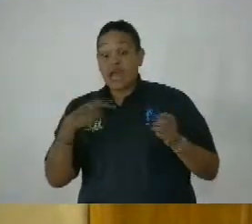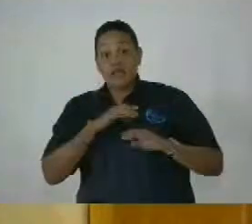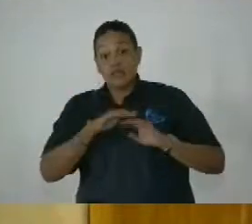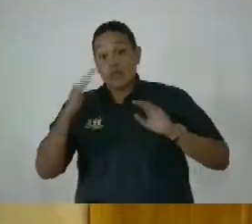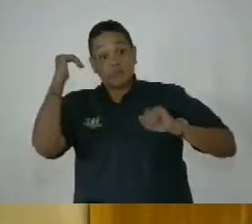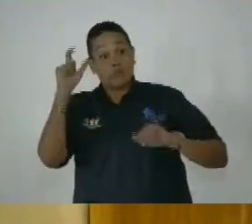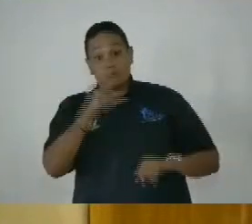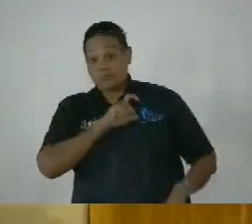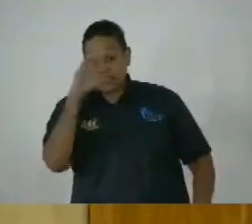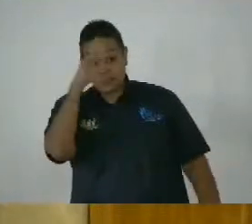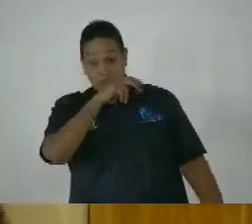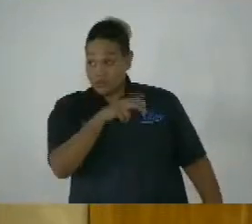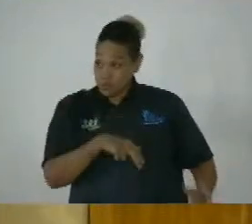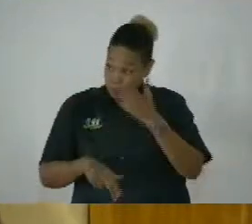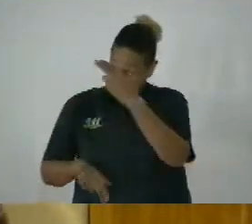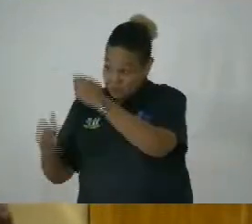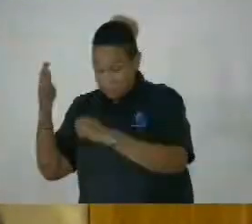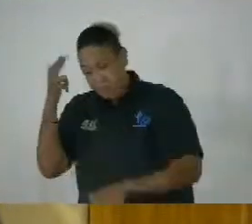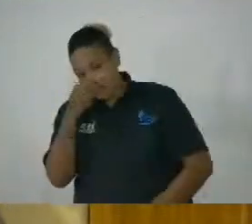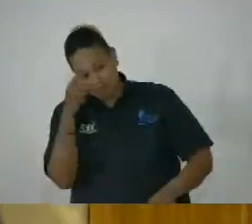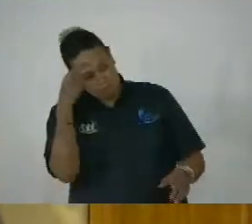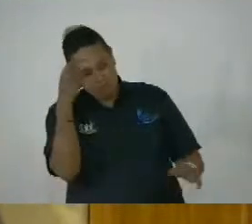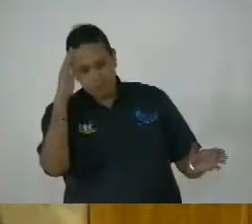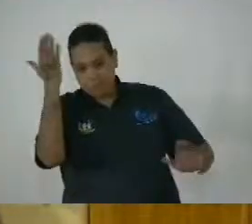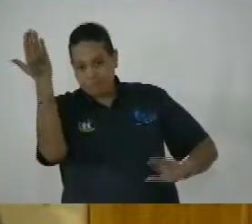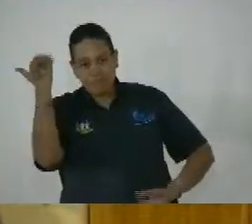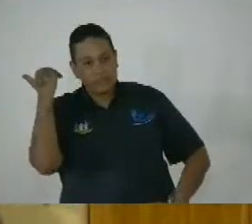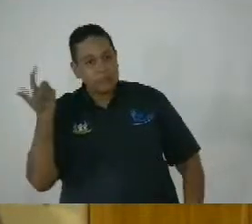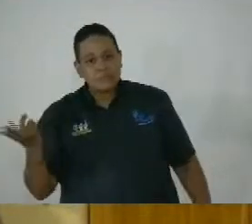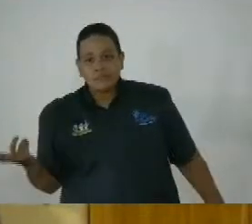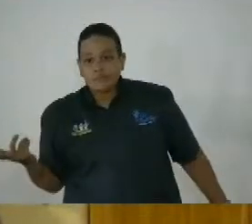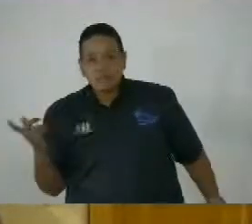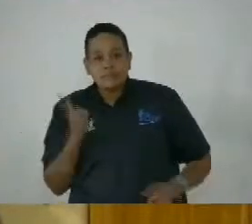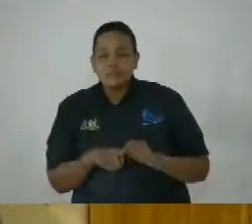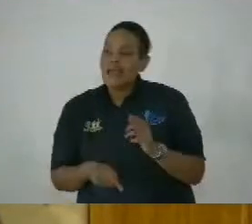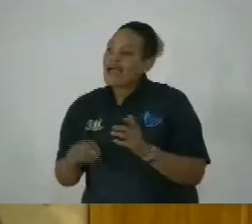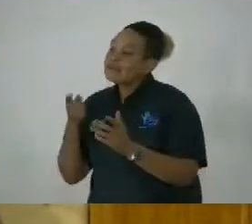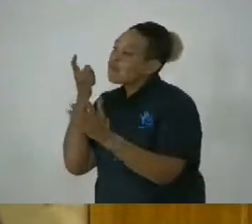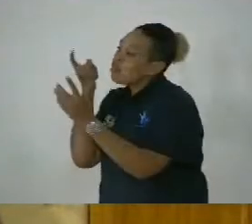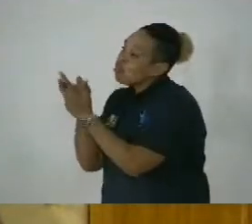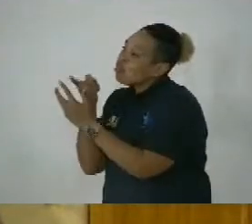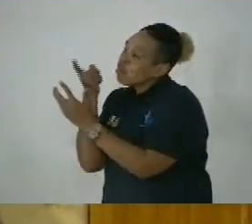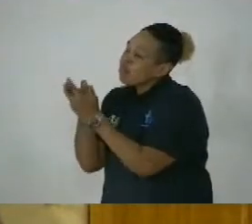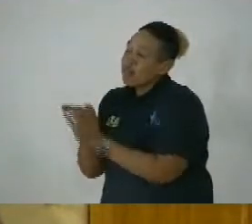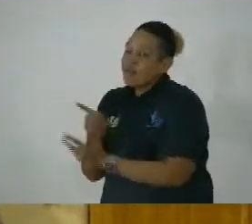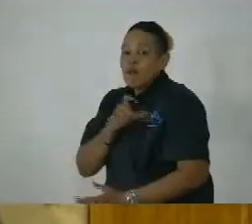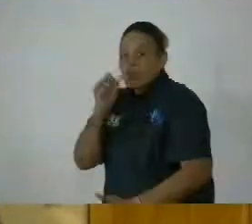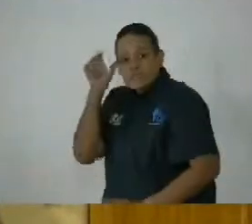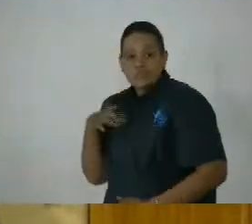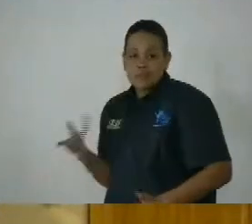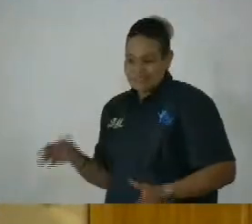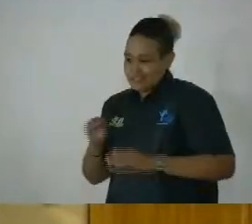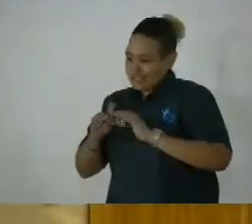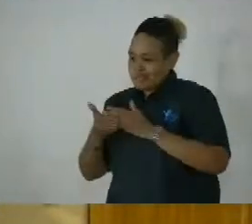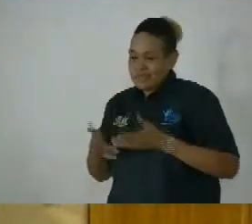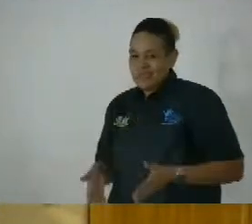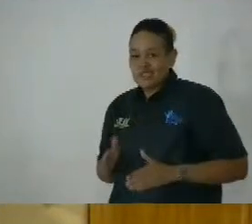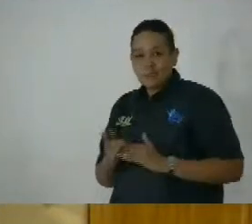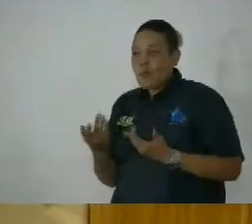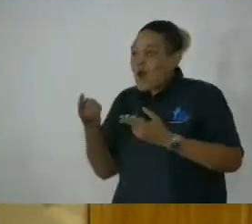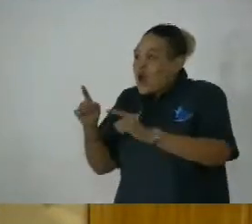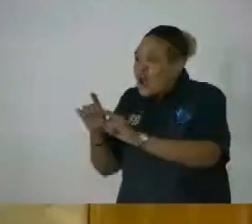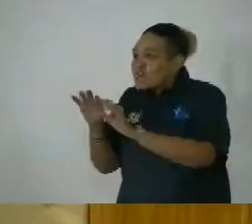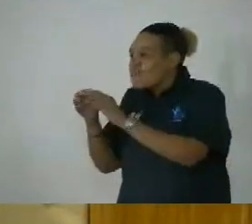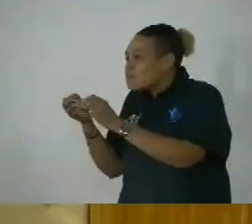Edley. Cannot afford to have the policemen. They are Jamaicans, bright young Jamaicans. They don't want nothing to hurt the family